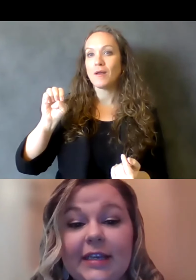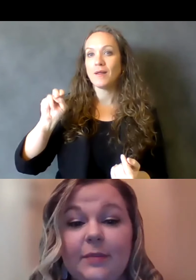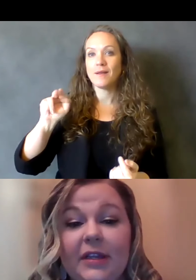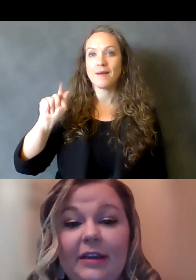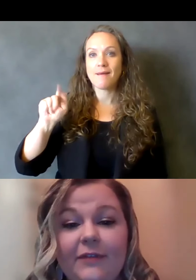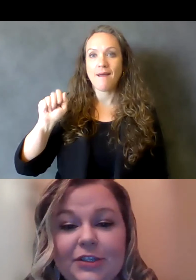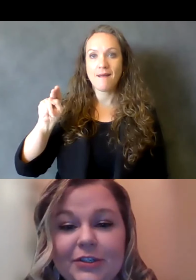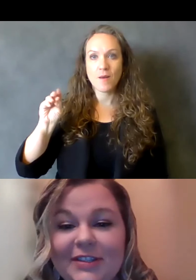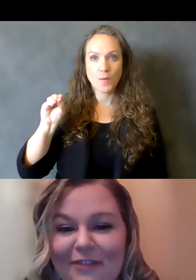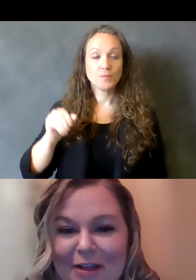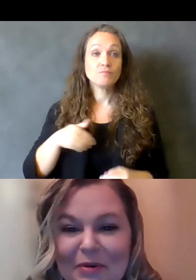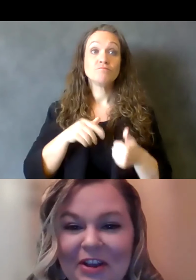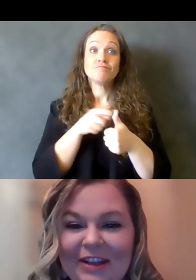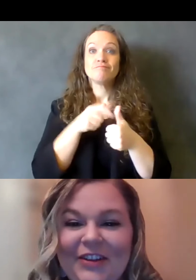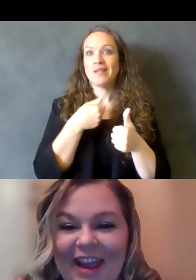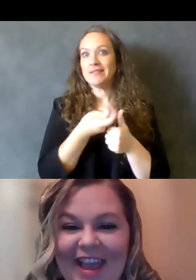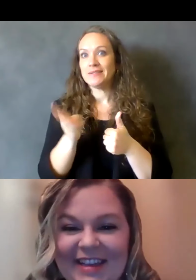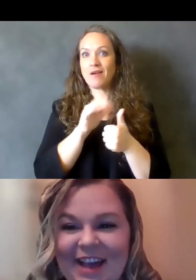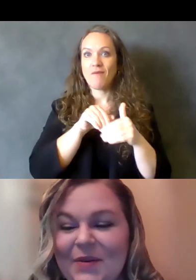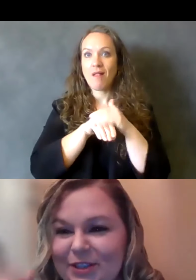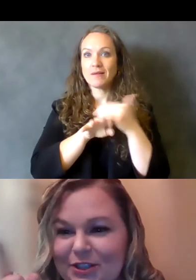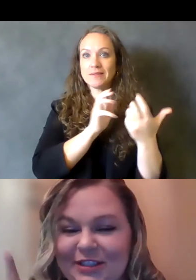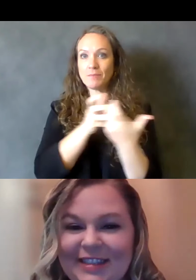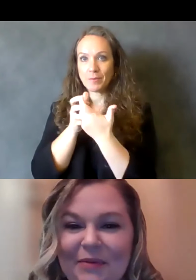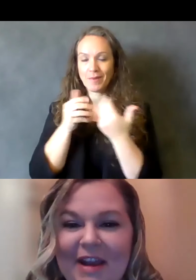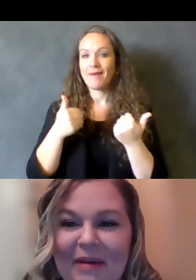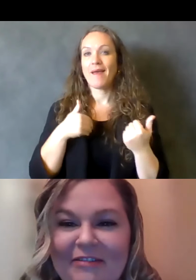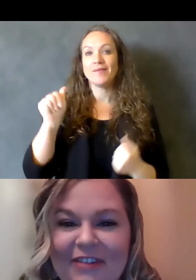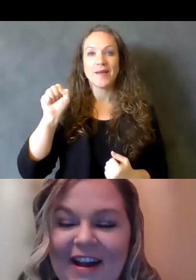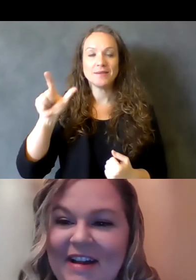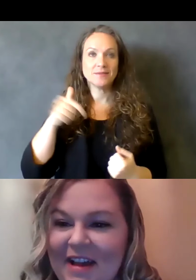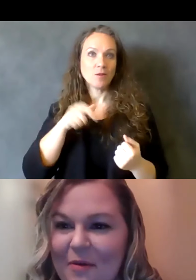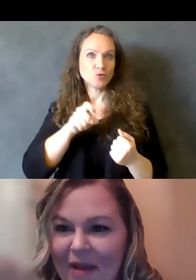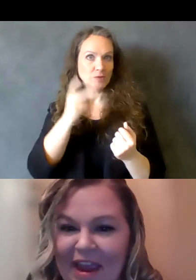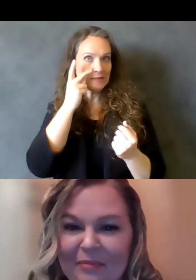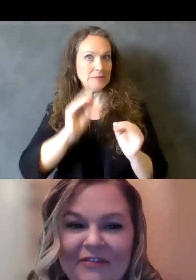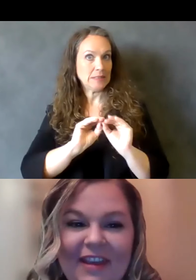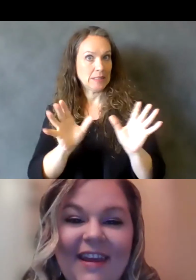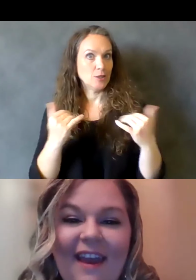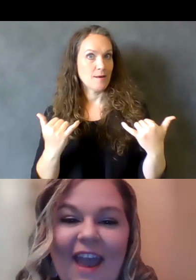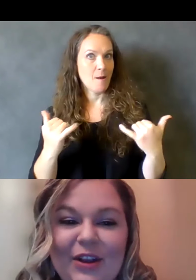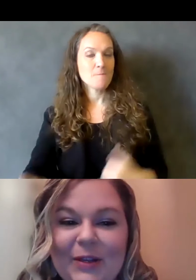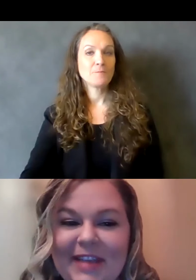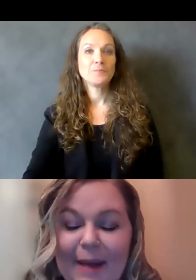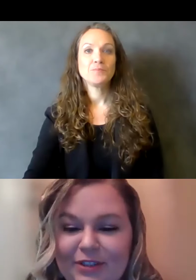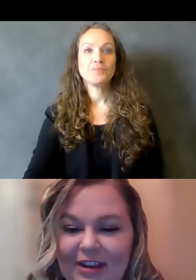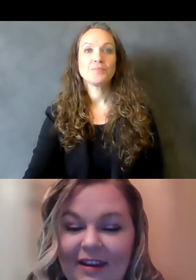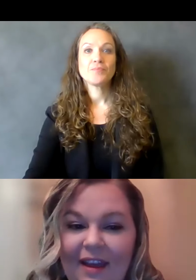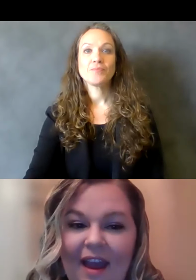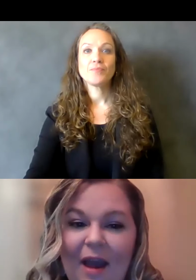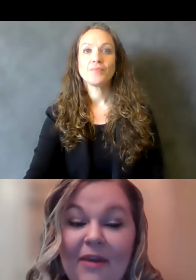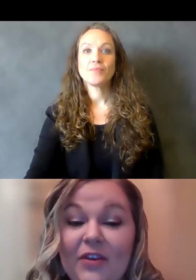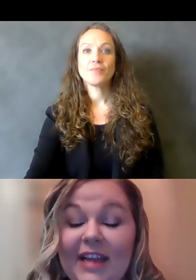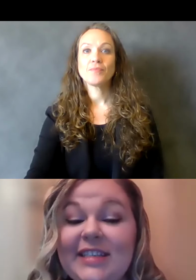several accessibility features available, including ASL, which you should see right above my camera feed, and closed